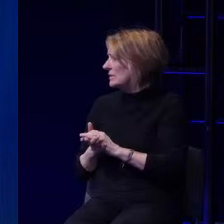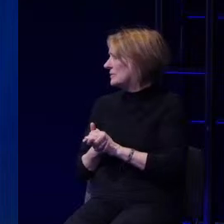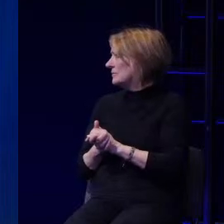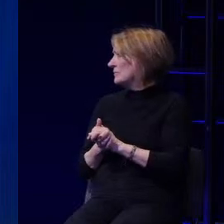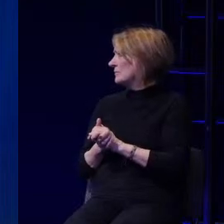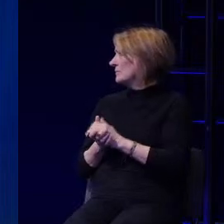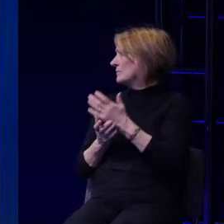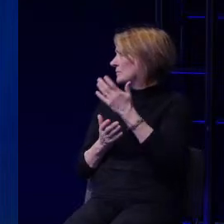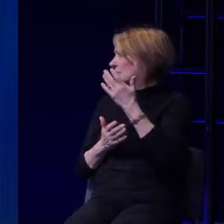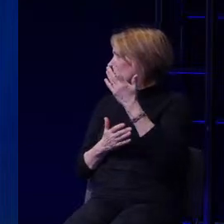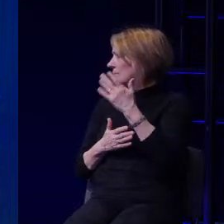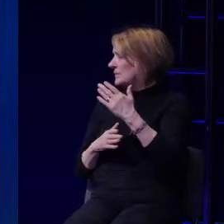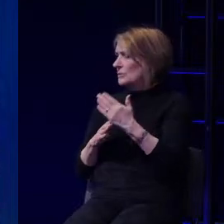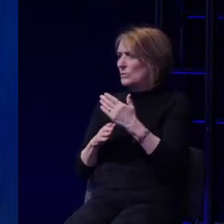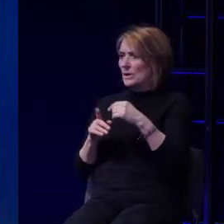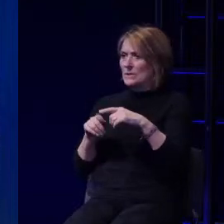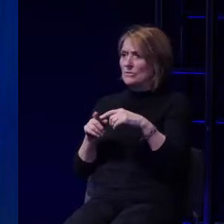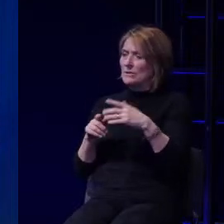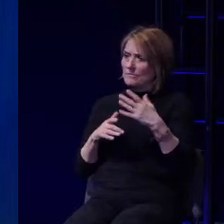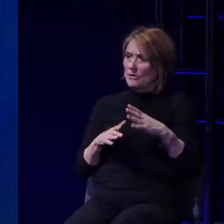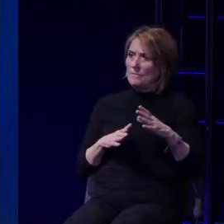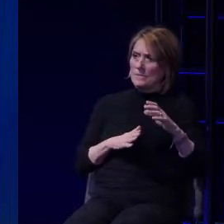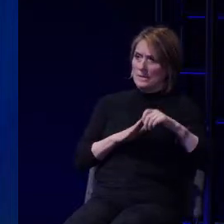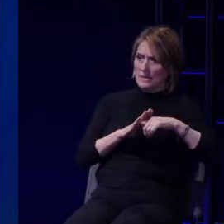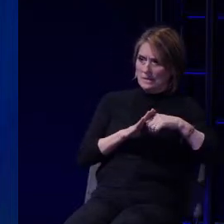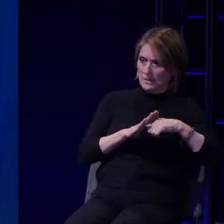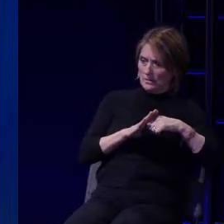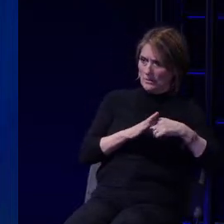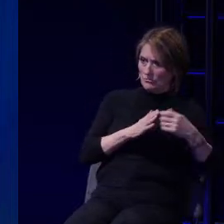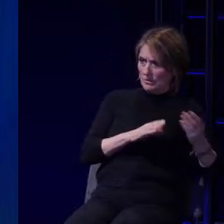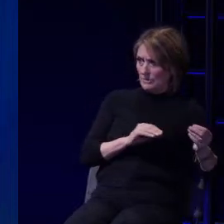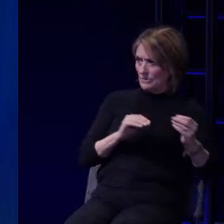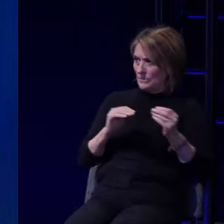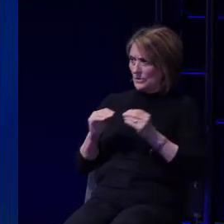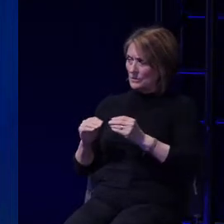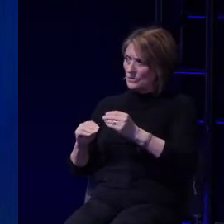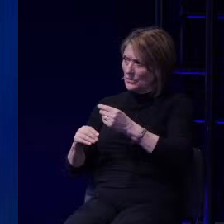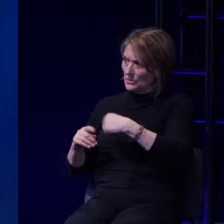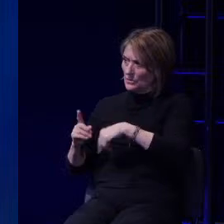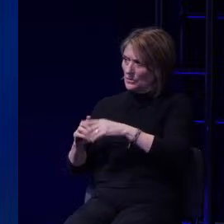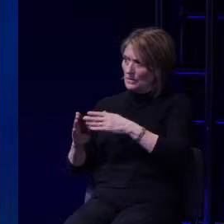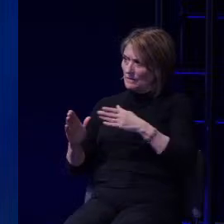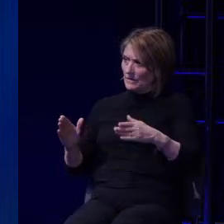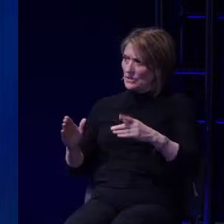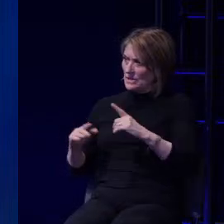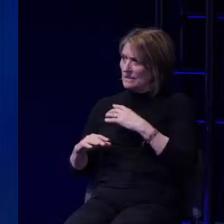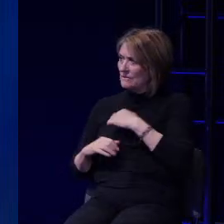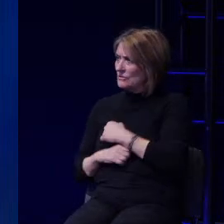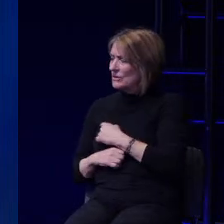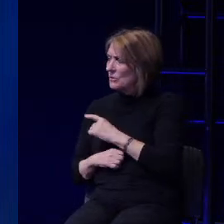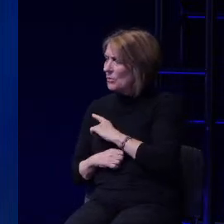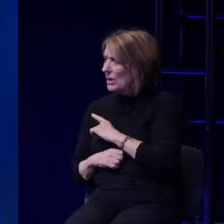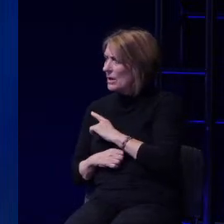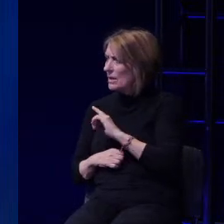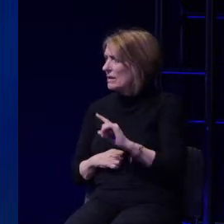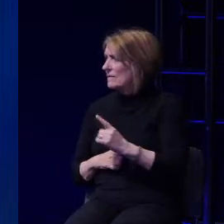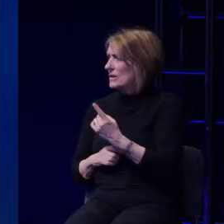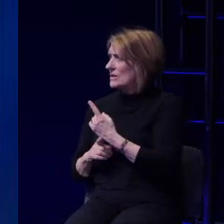work with a director who had come from documentaries, and it was very frustrating for the first week,